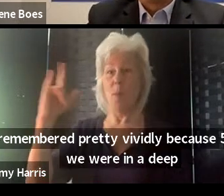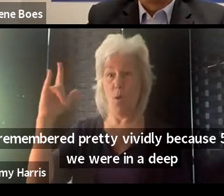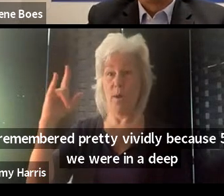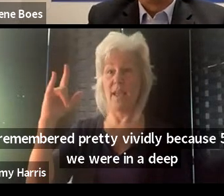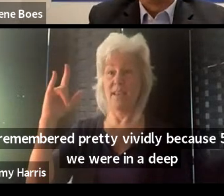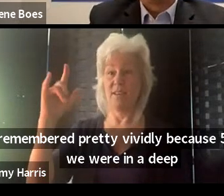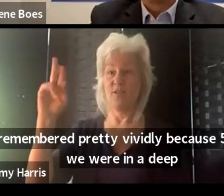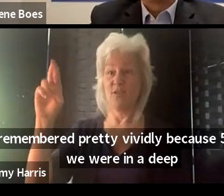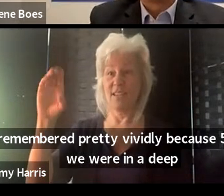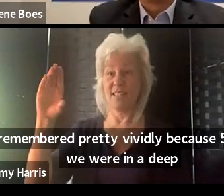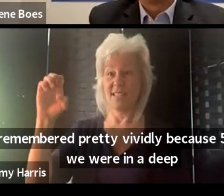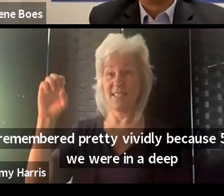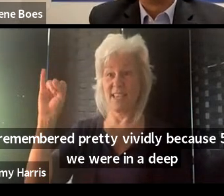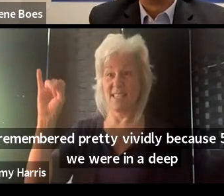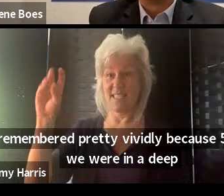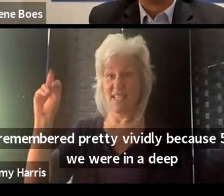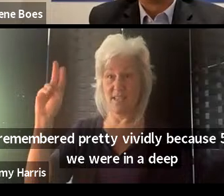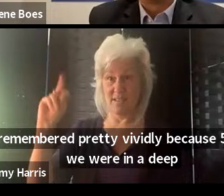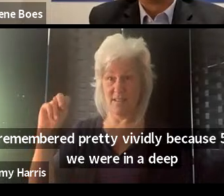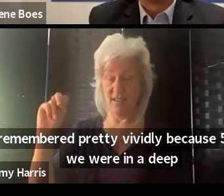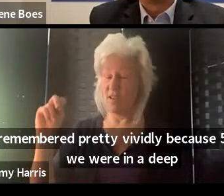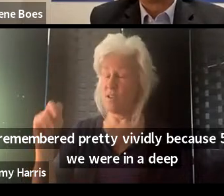of